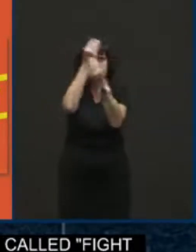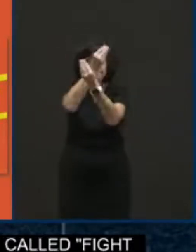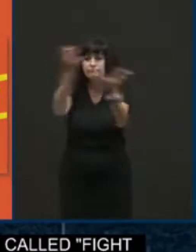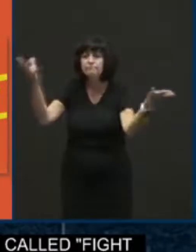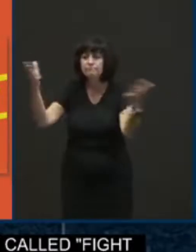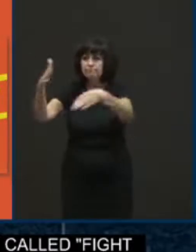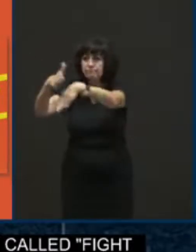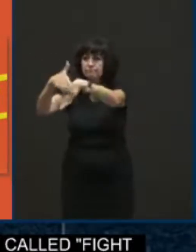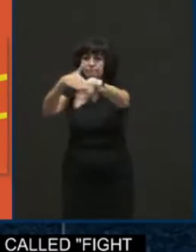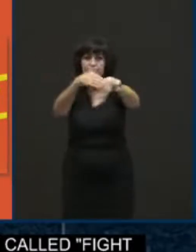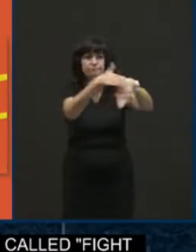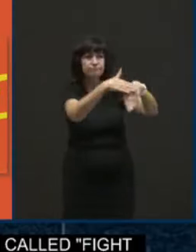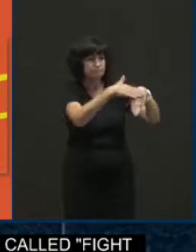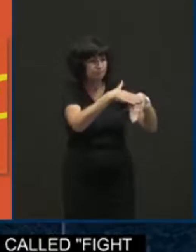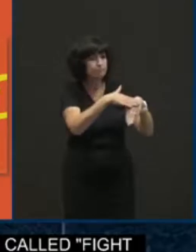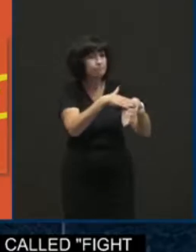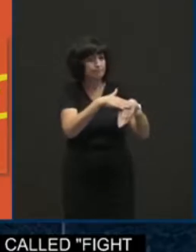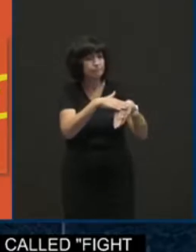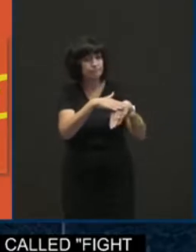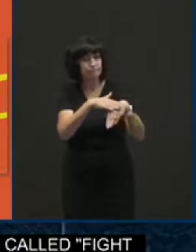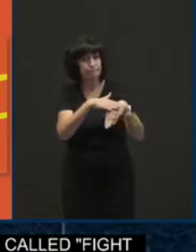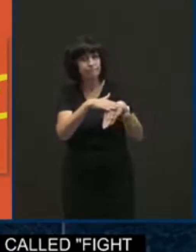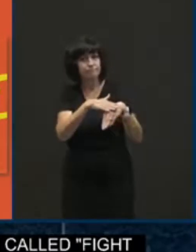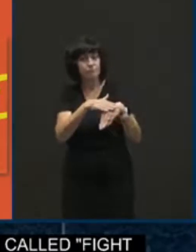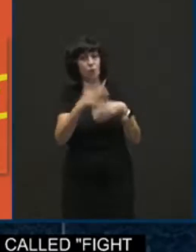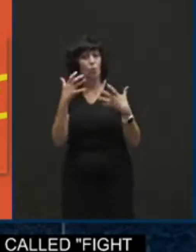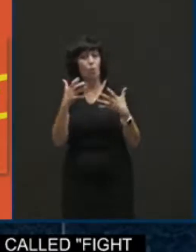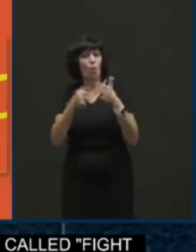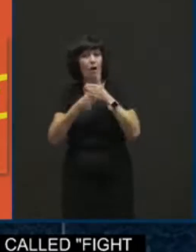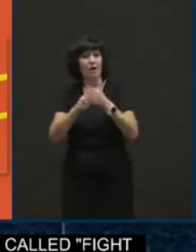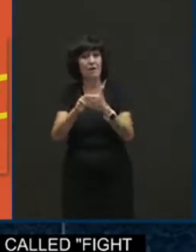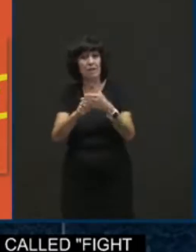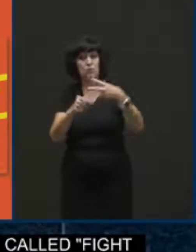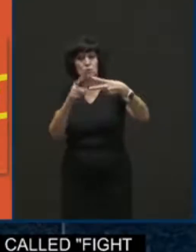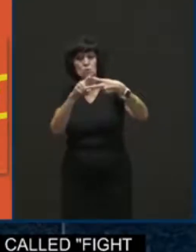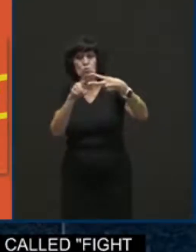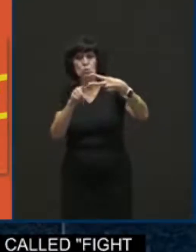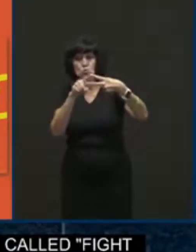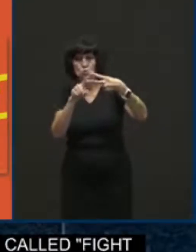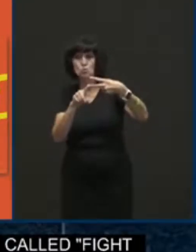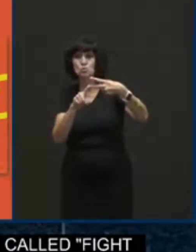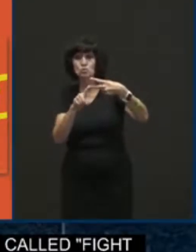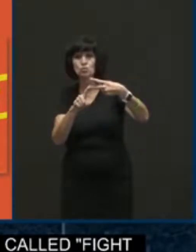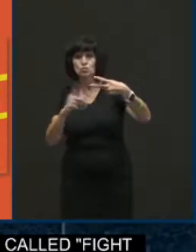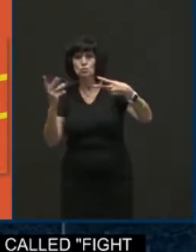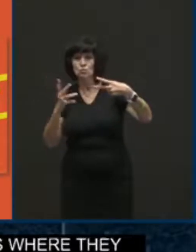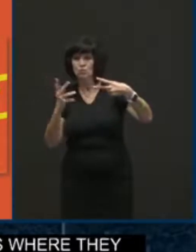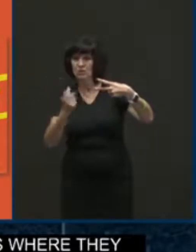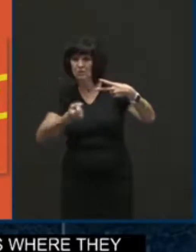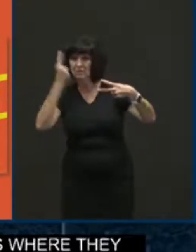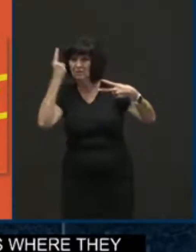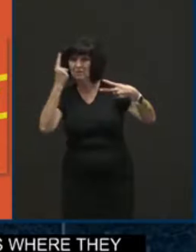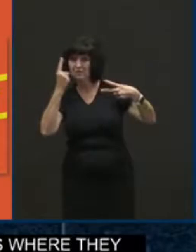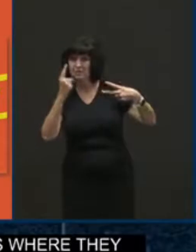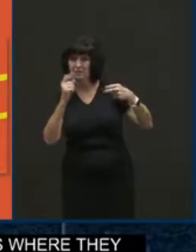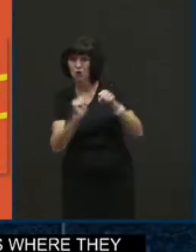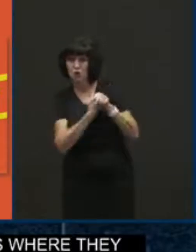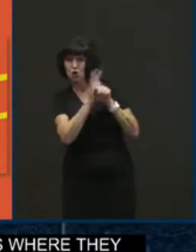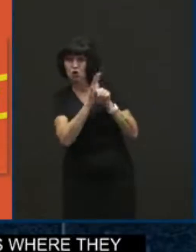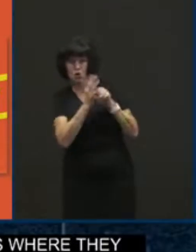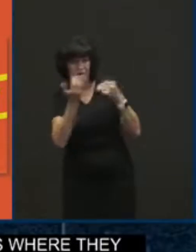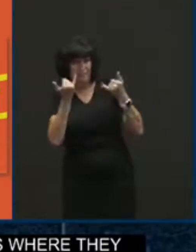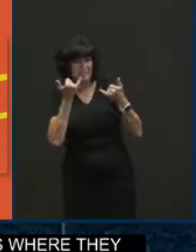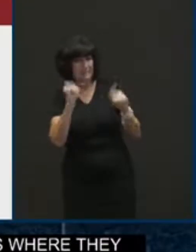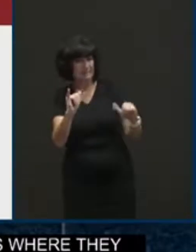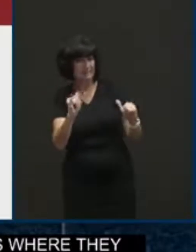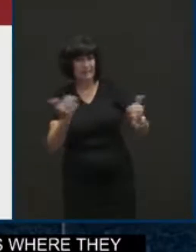live, and really to highlight two things. One is, with COVID-19 still with us, it's more important than ever